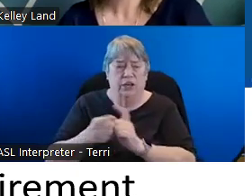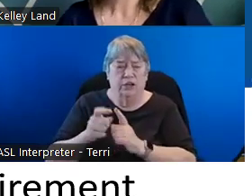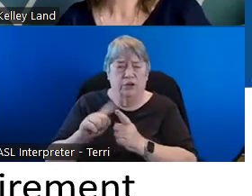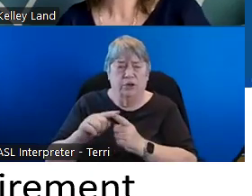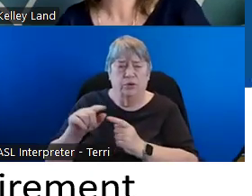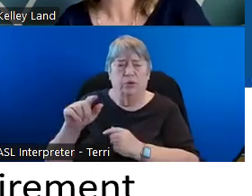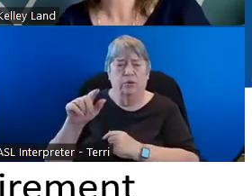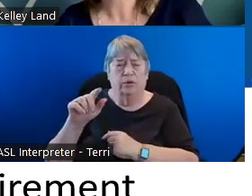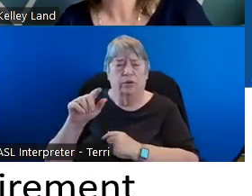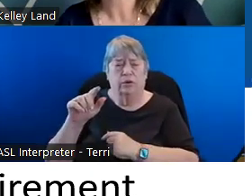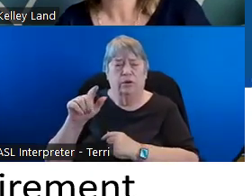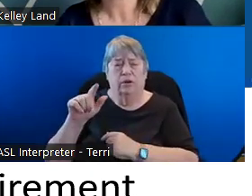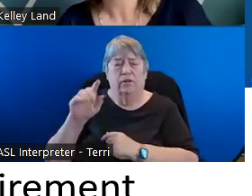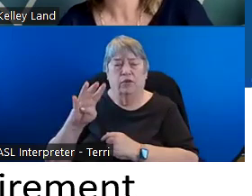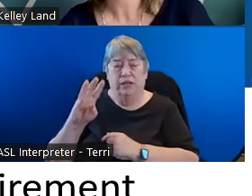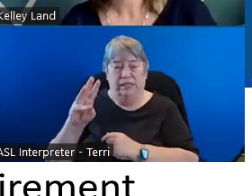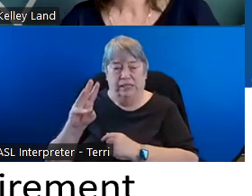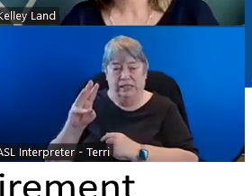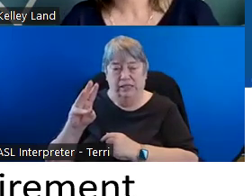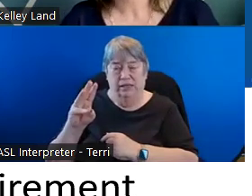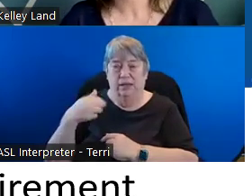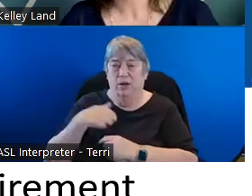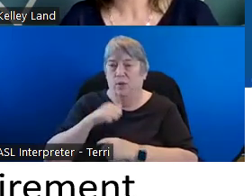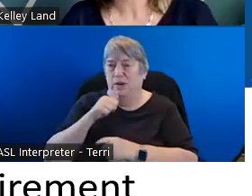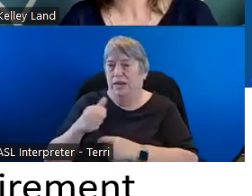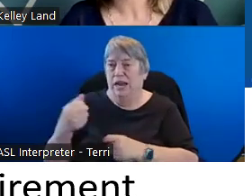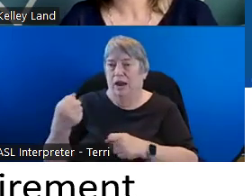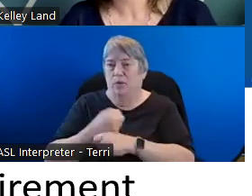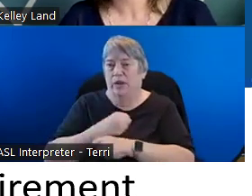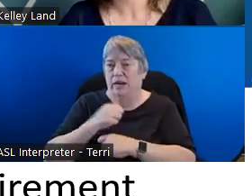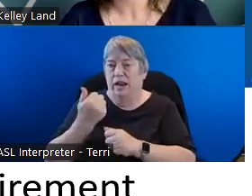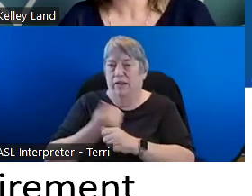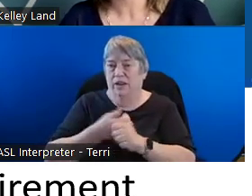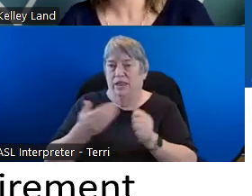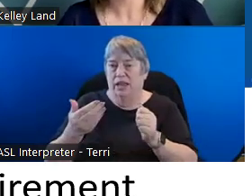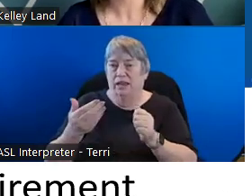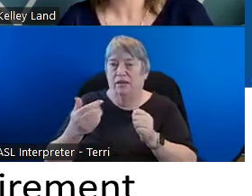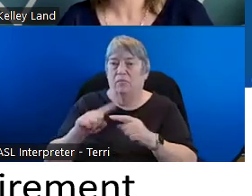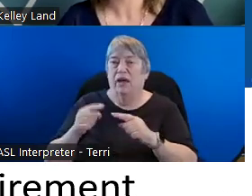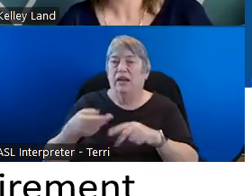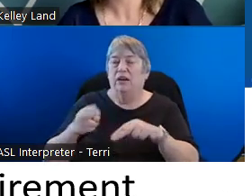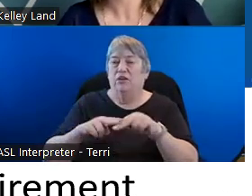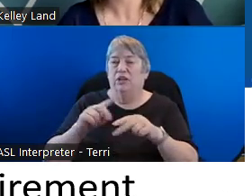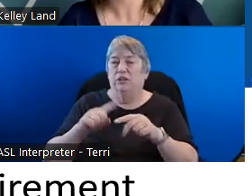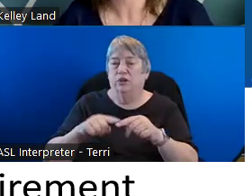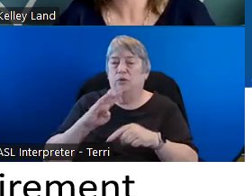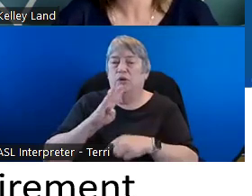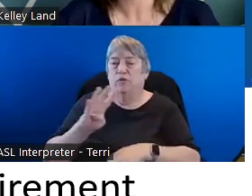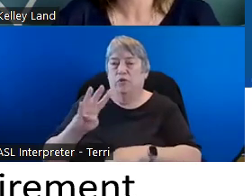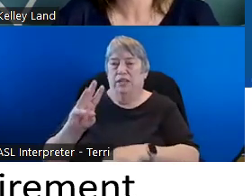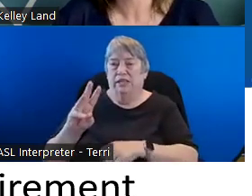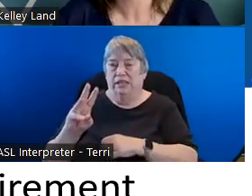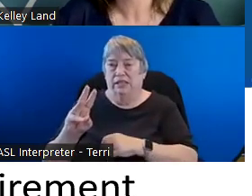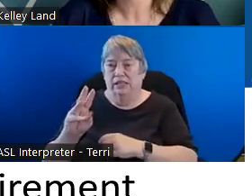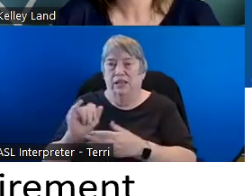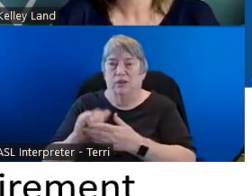requirement. We didn't win the total fight, but the age requirement did increase to 46. So that'll start as of January of